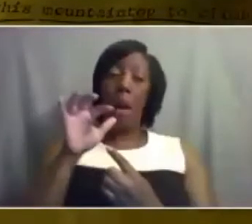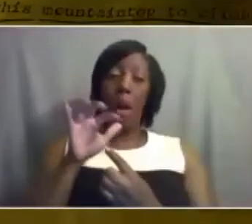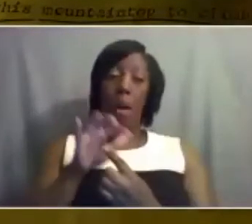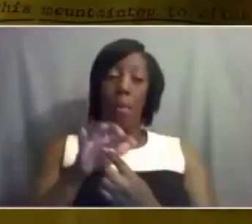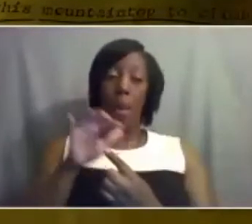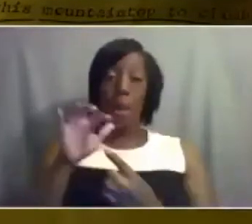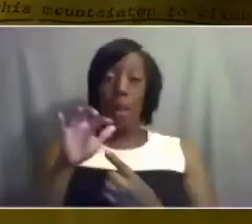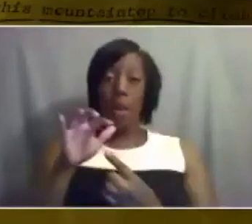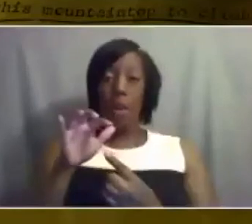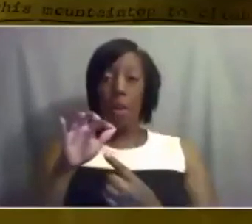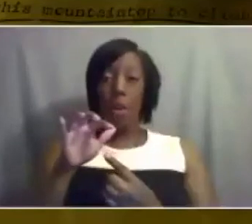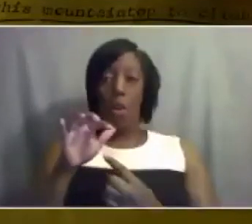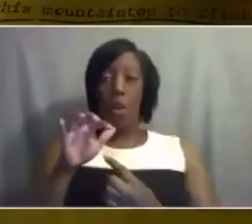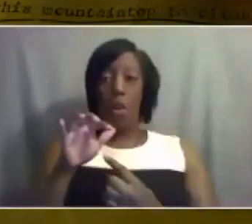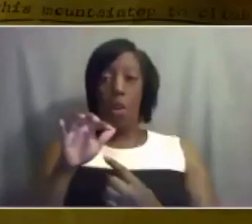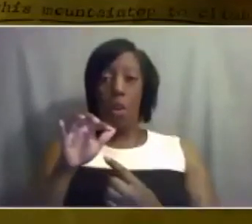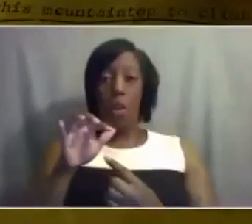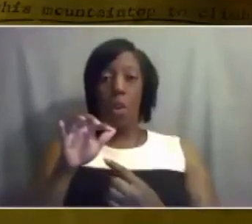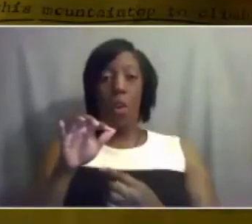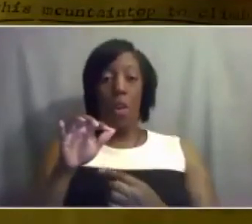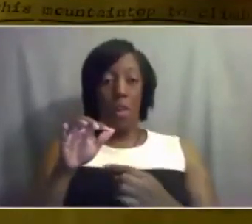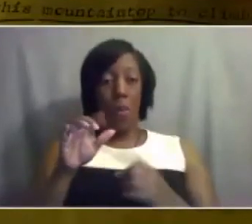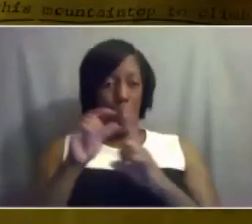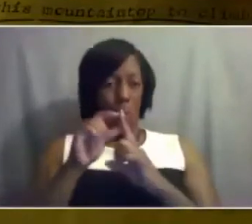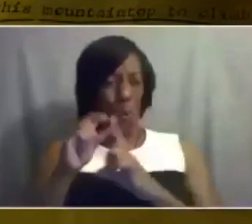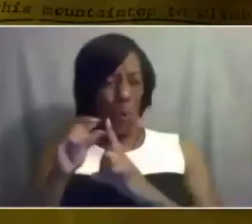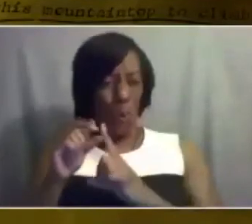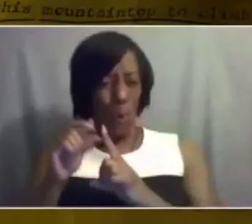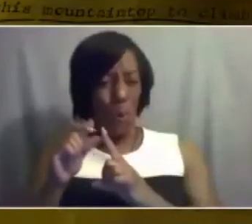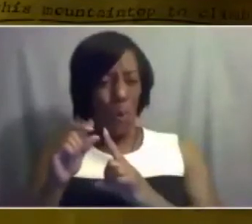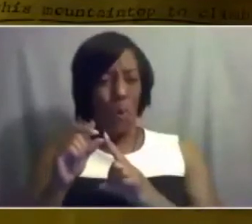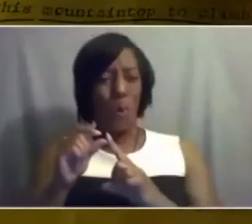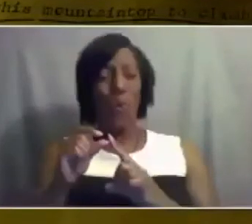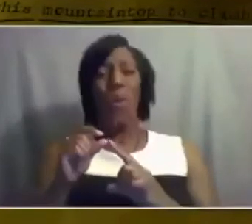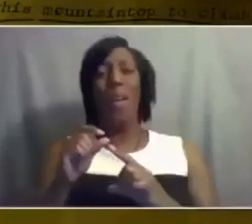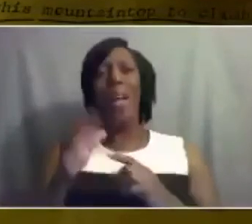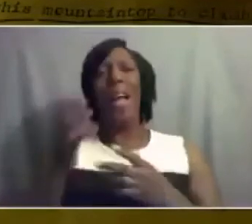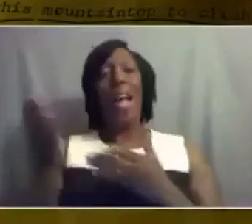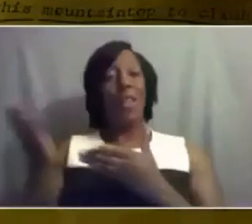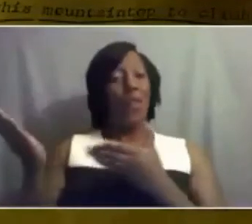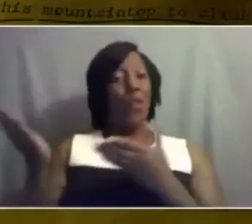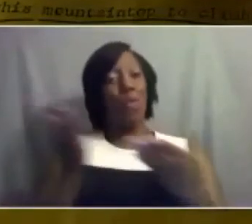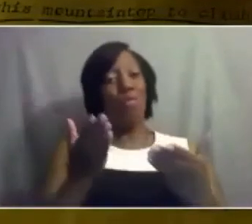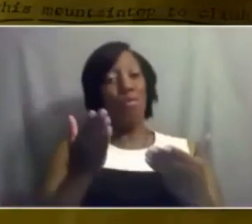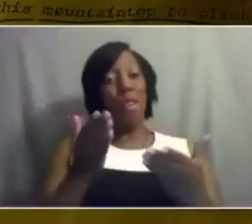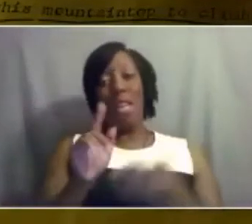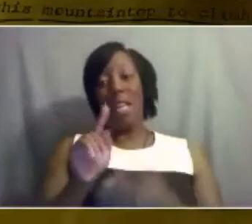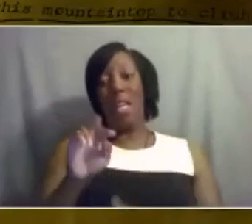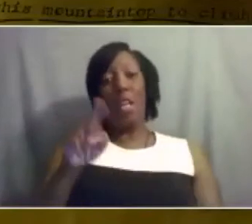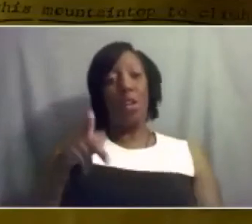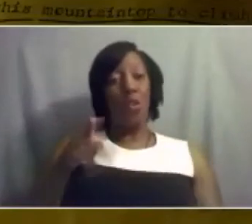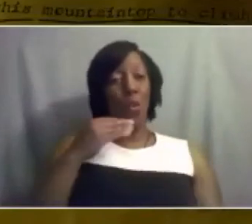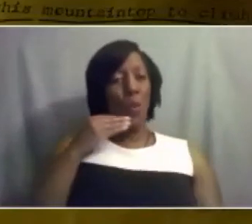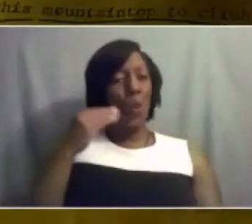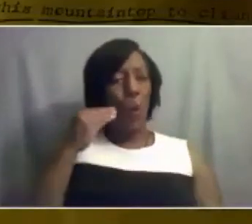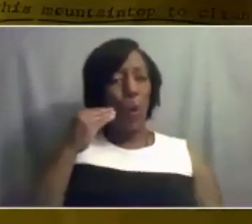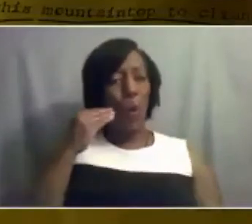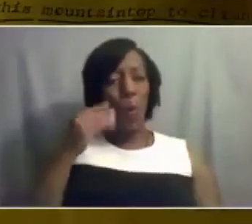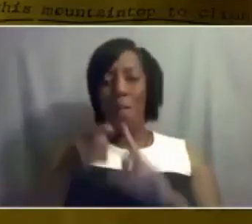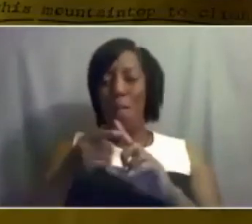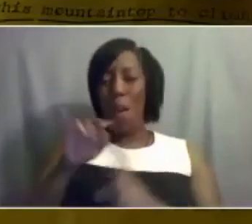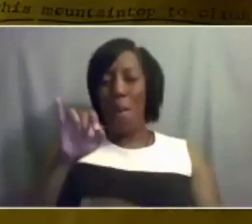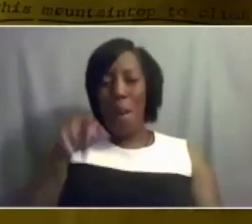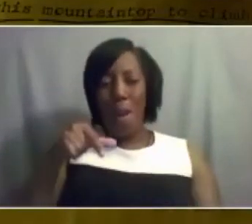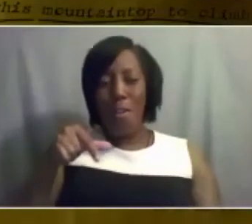were, and how popular the idea of bringing the troops home, whether it was from Iraq or Afghanistan or Syria.